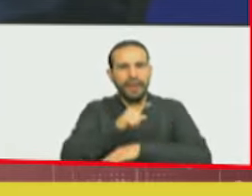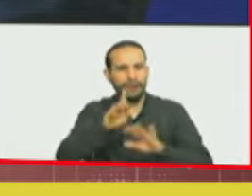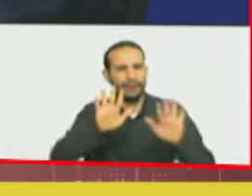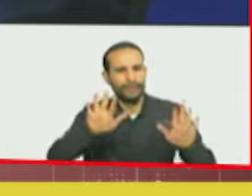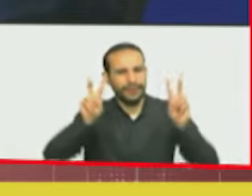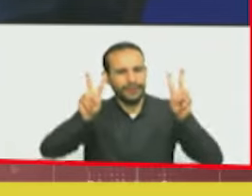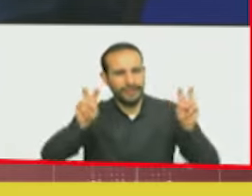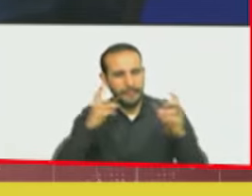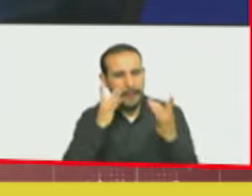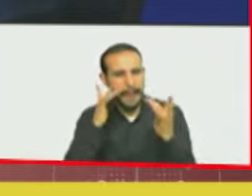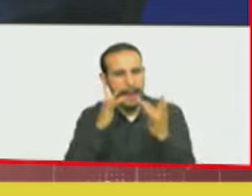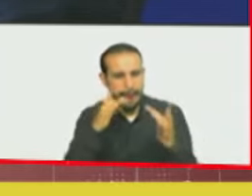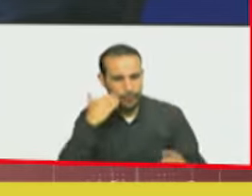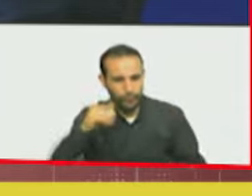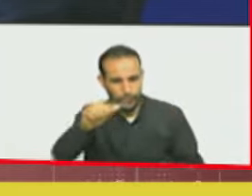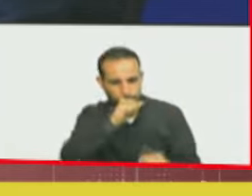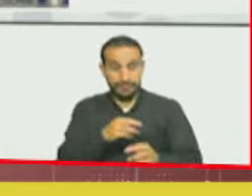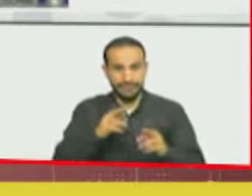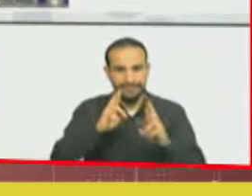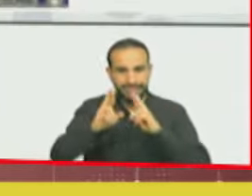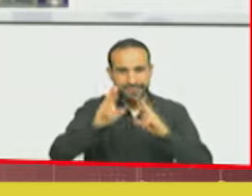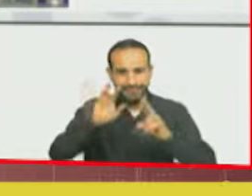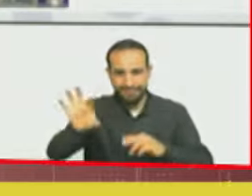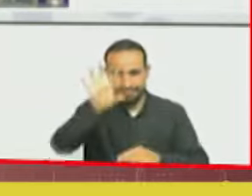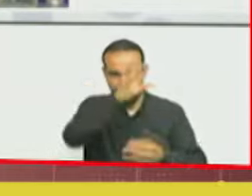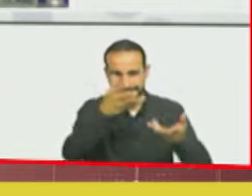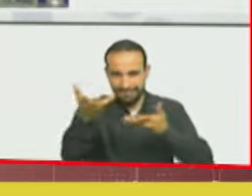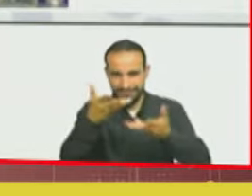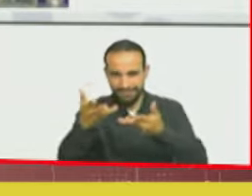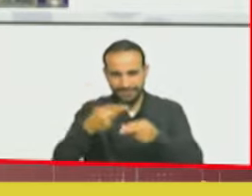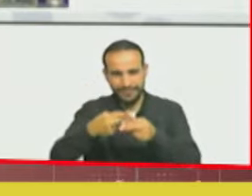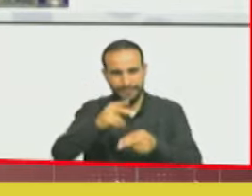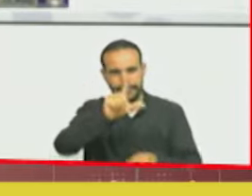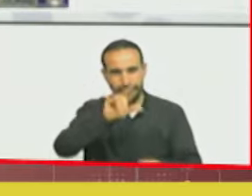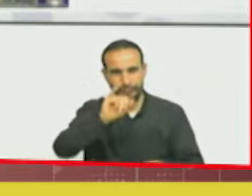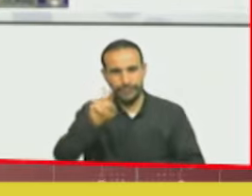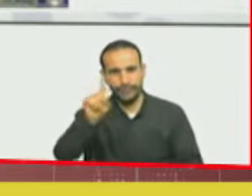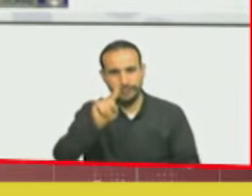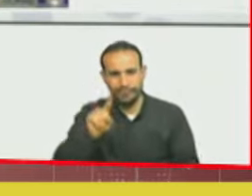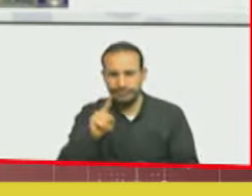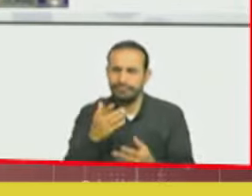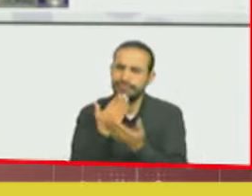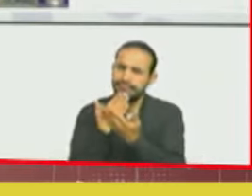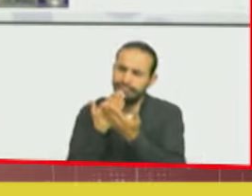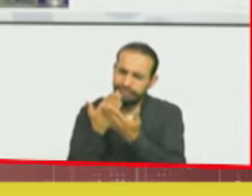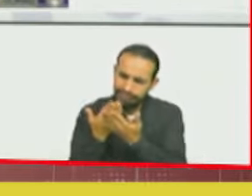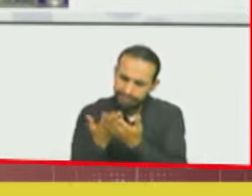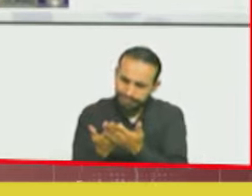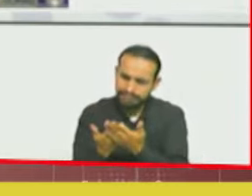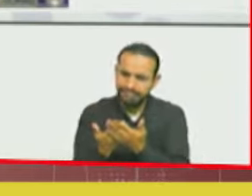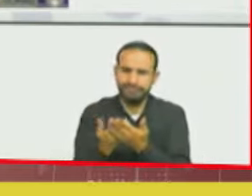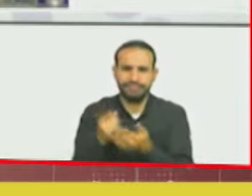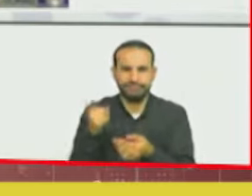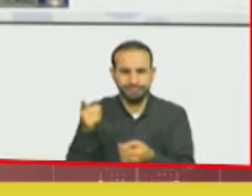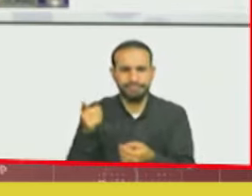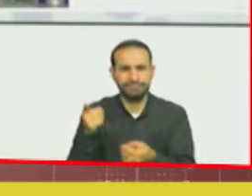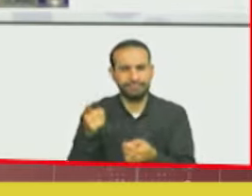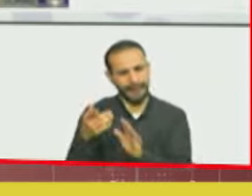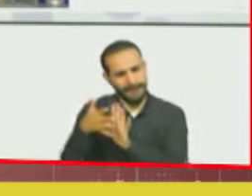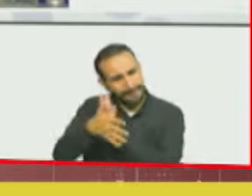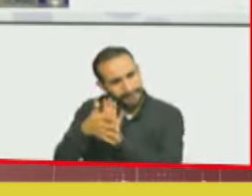implement inclusion policies for the sectors, more vulnerable sectors in the region. We're talking about peasants,